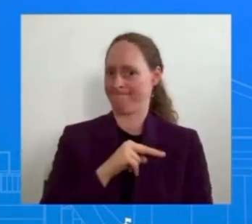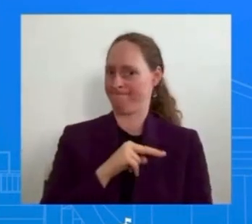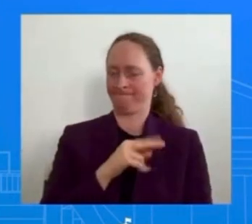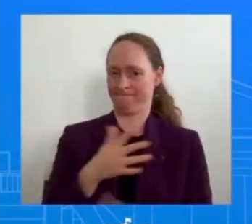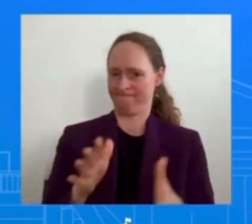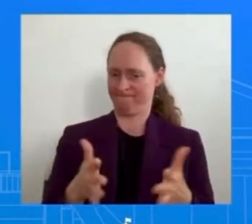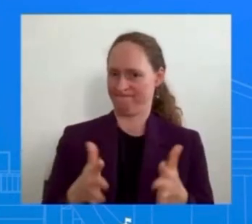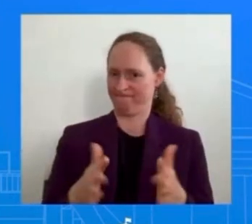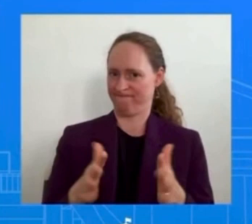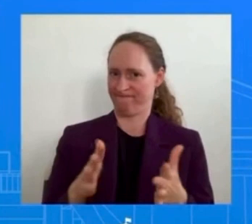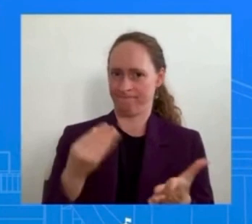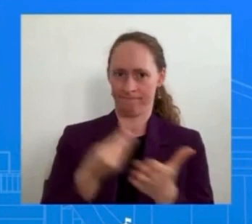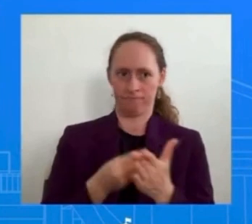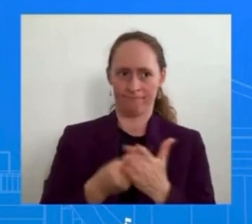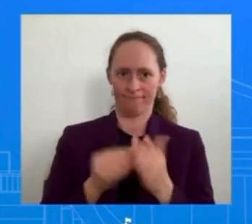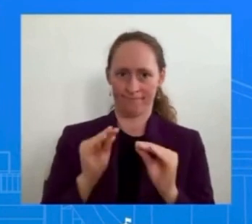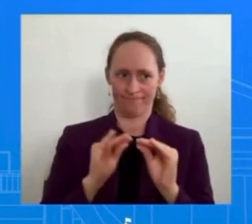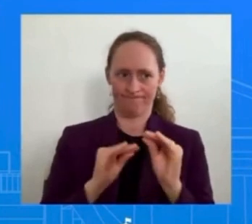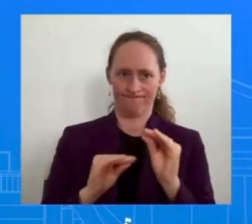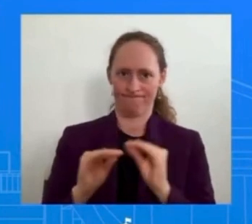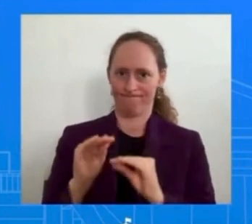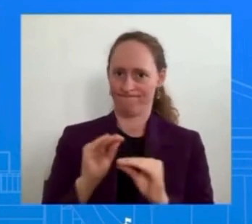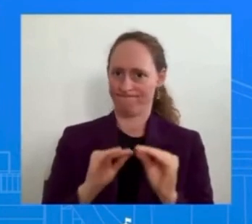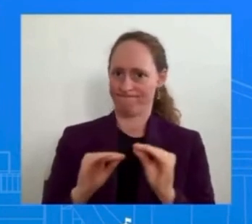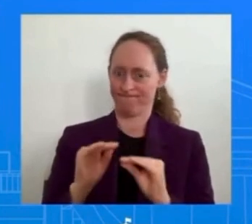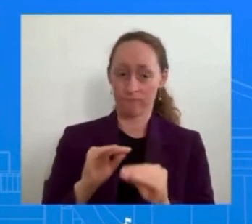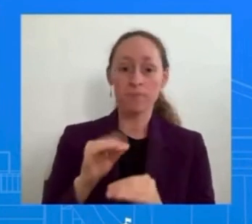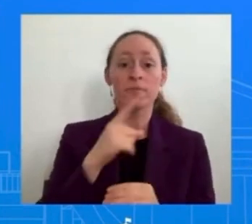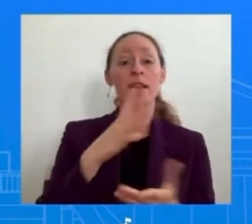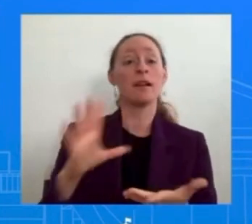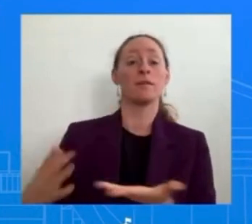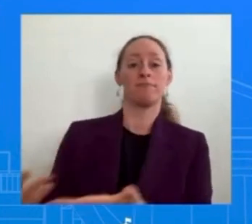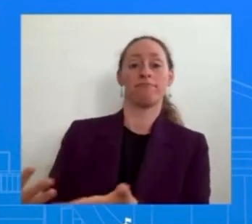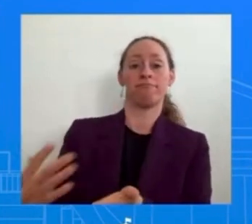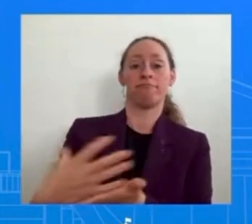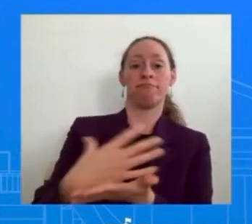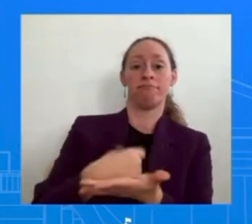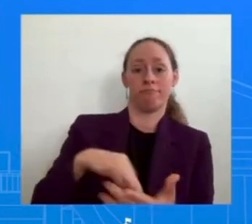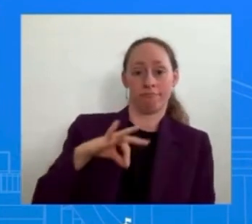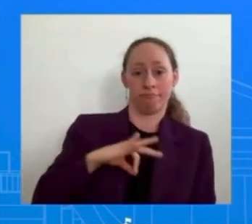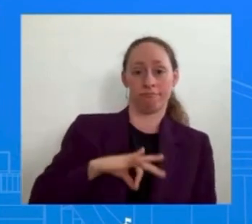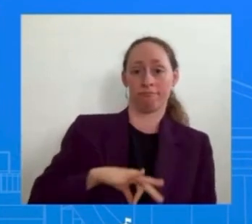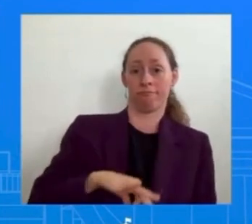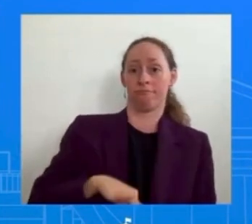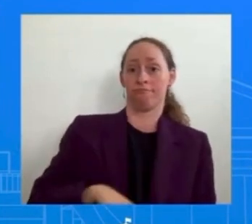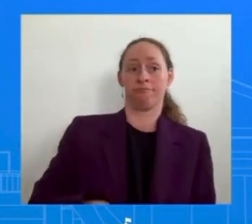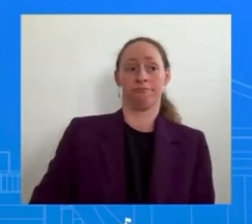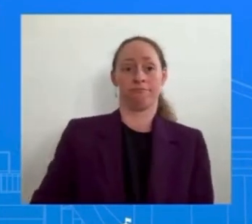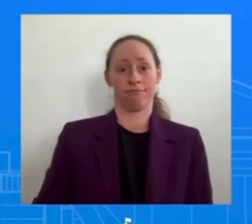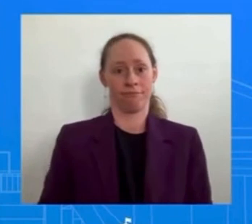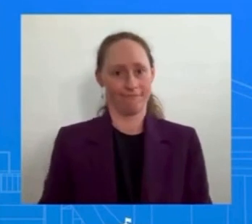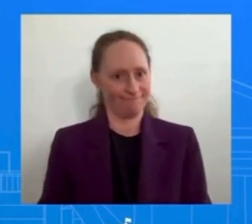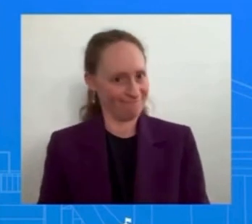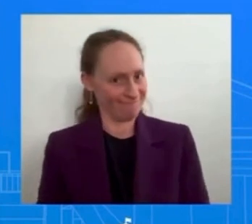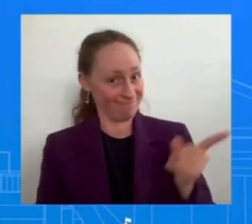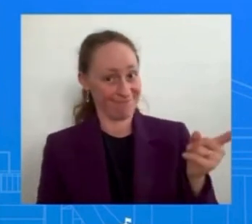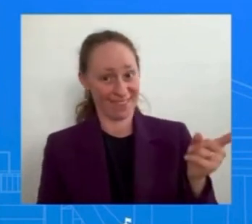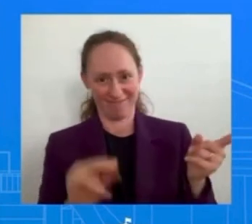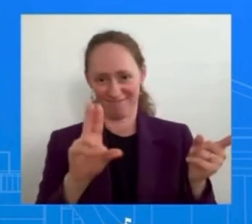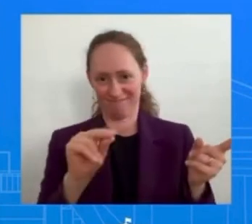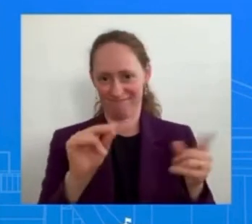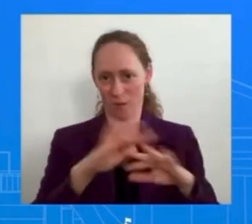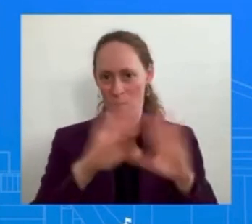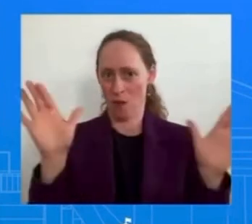growth, that are very low, as you all have reported on your own. And as we've said many times before, there have also